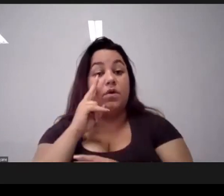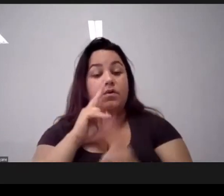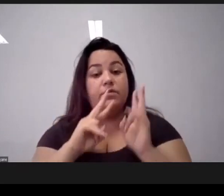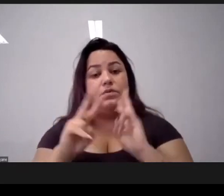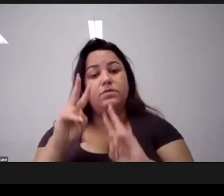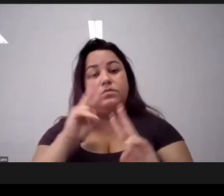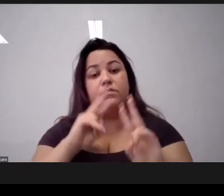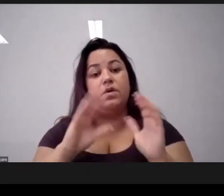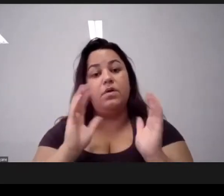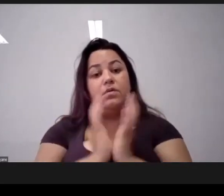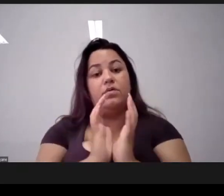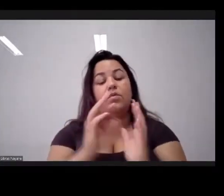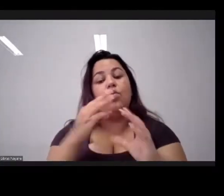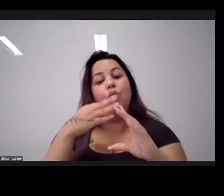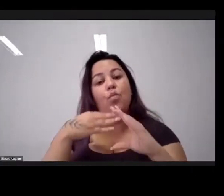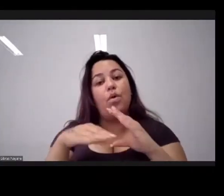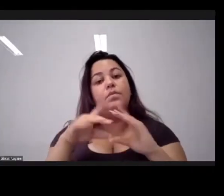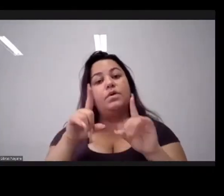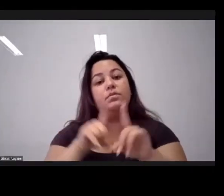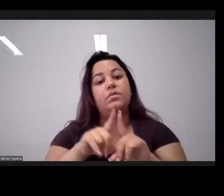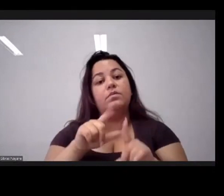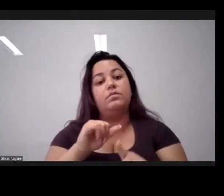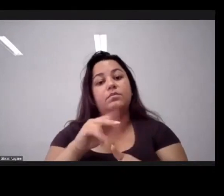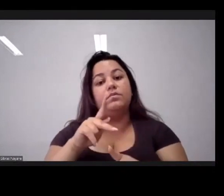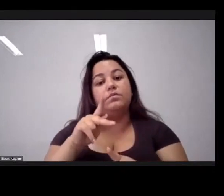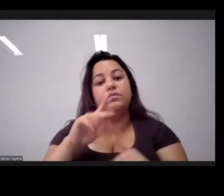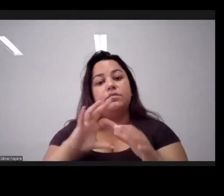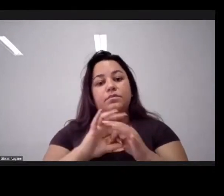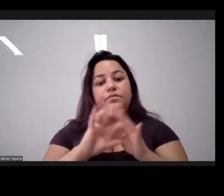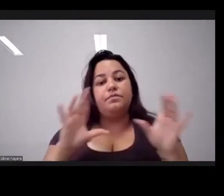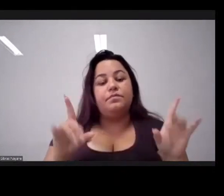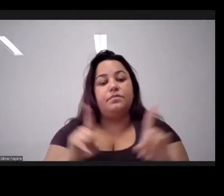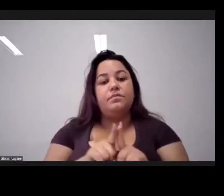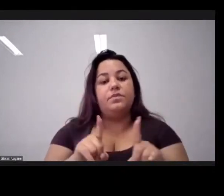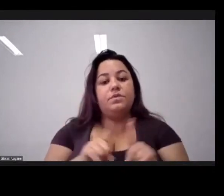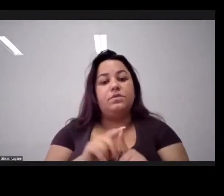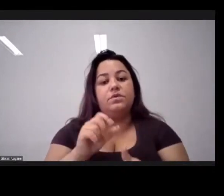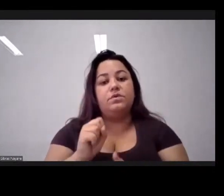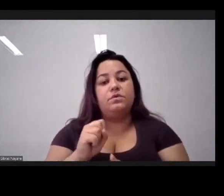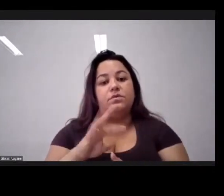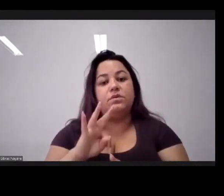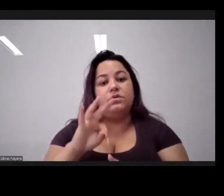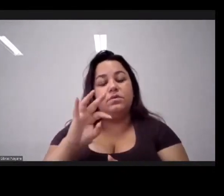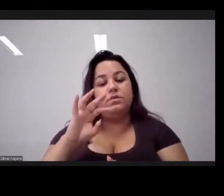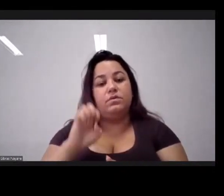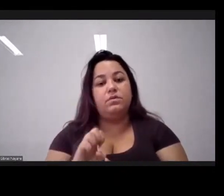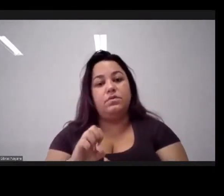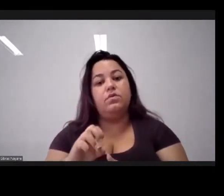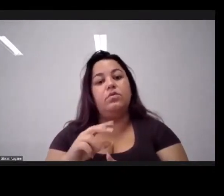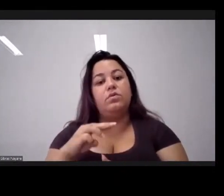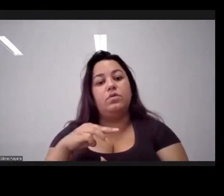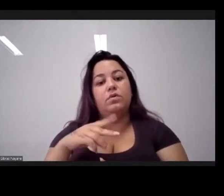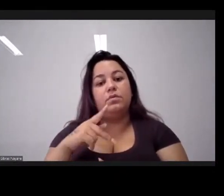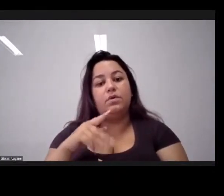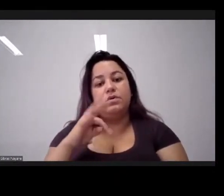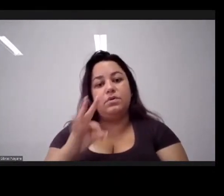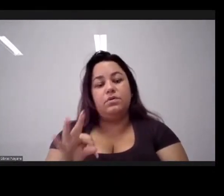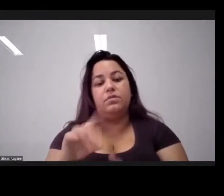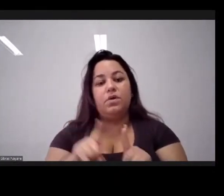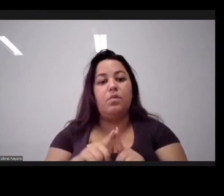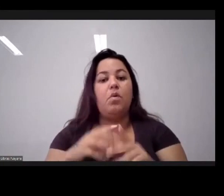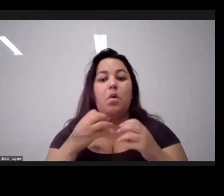please pay attention to the emails that we're going to send you, and the links are going to be available in the website of the Ministry of Labor